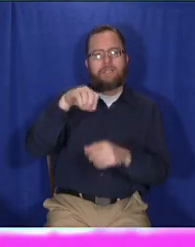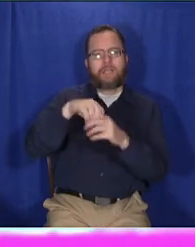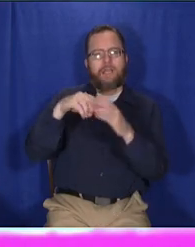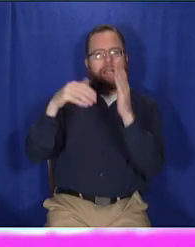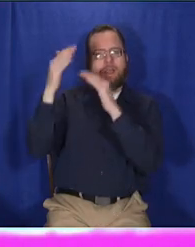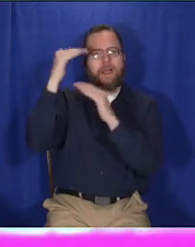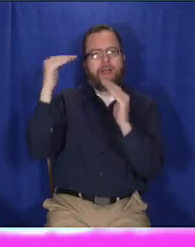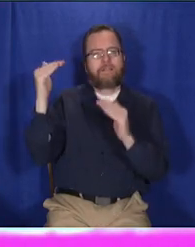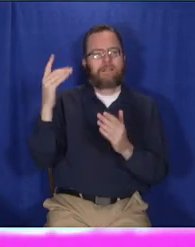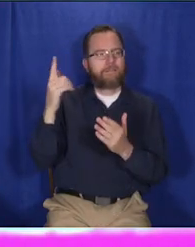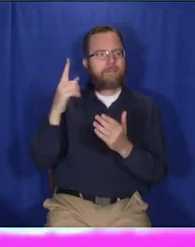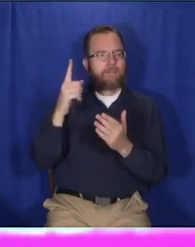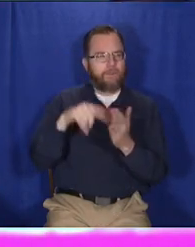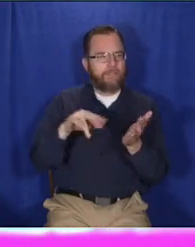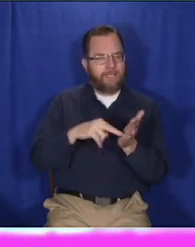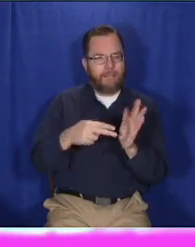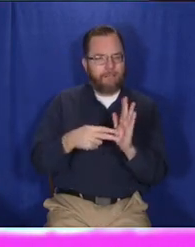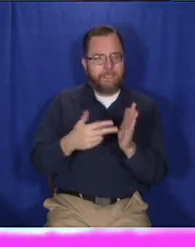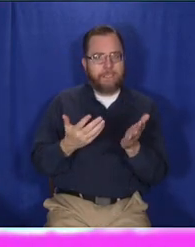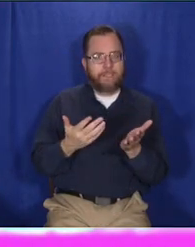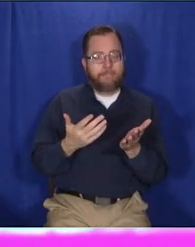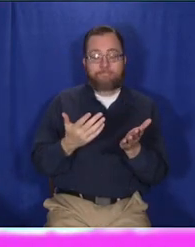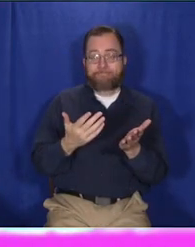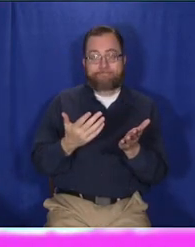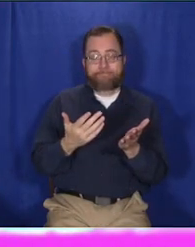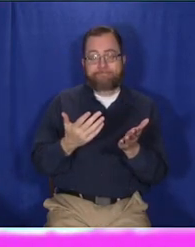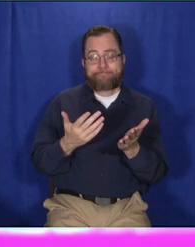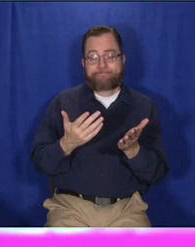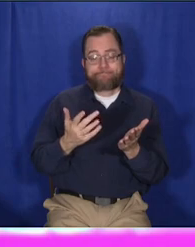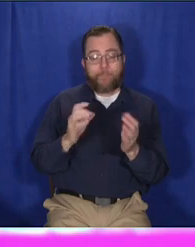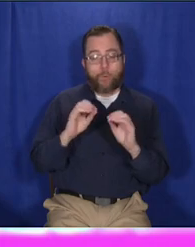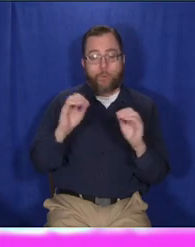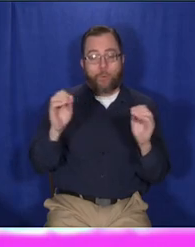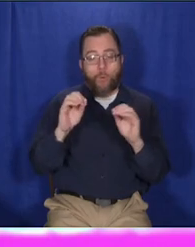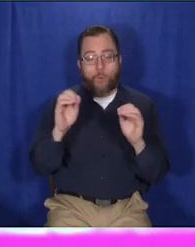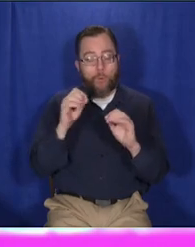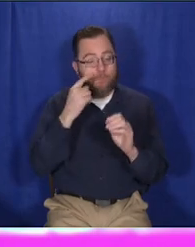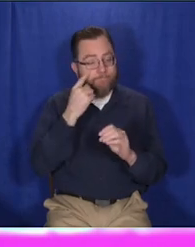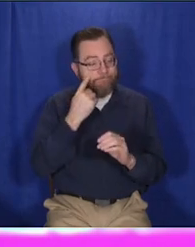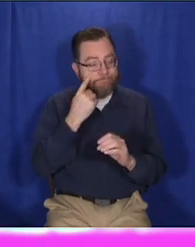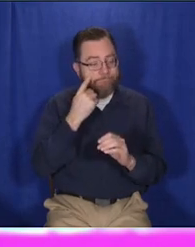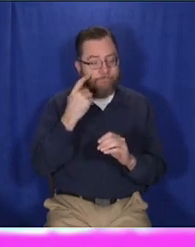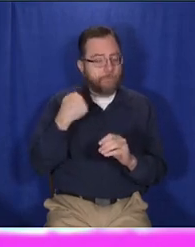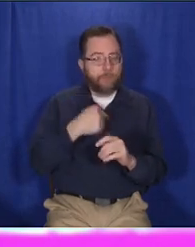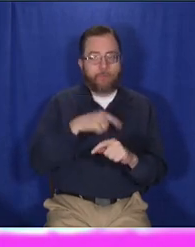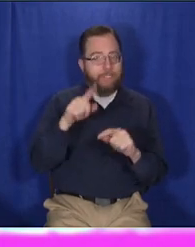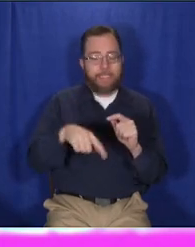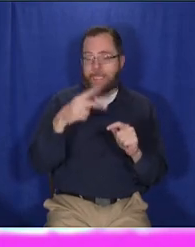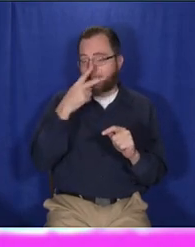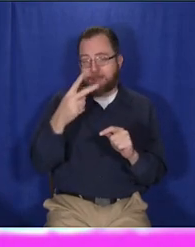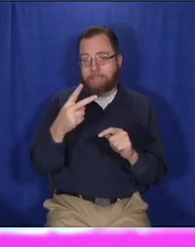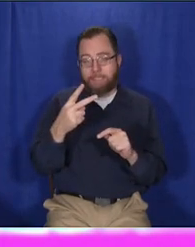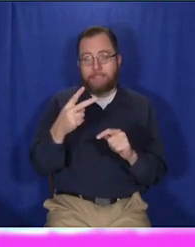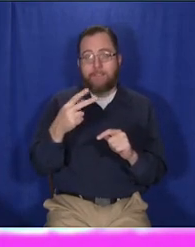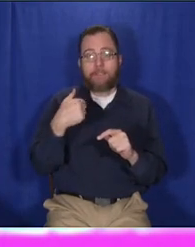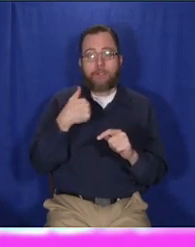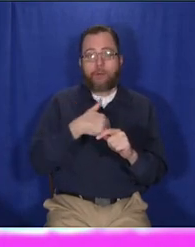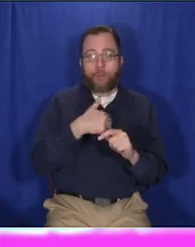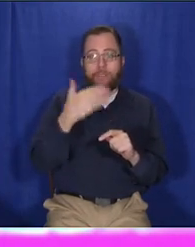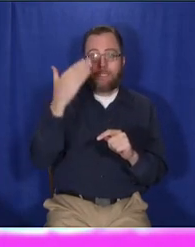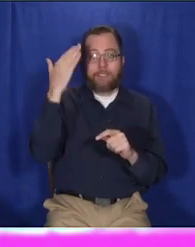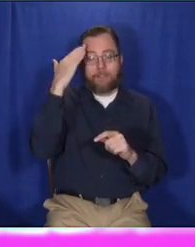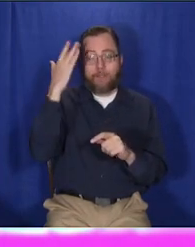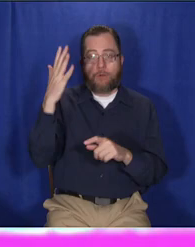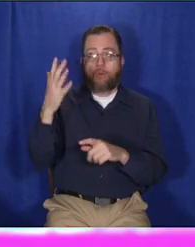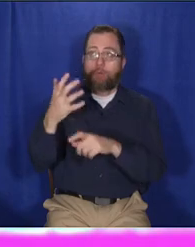This is one of those things where you're not going to see evidence of it right in front of you. is something where you literally have to take God at his word, that